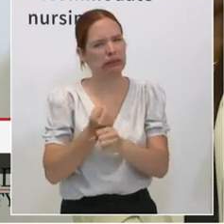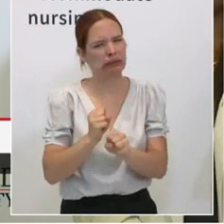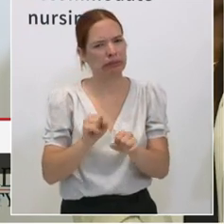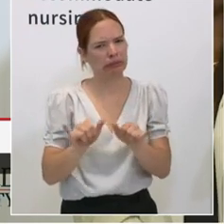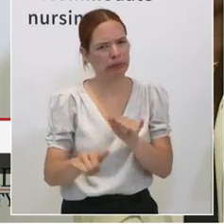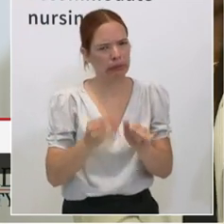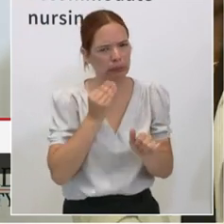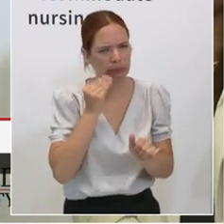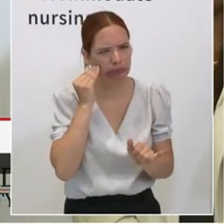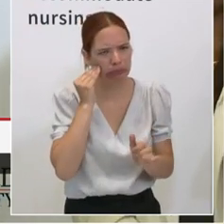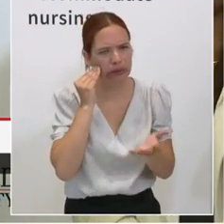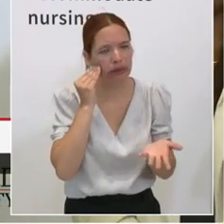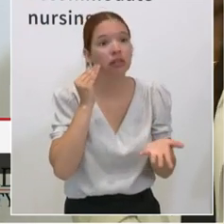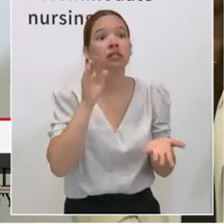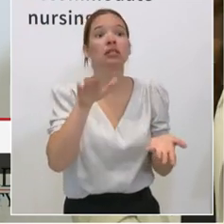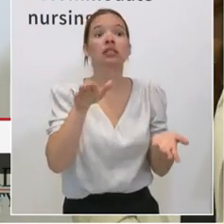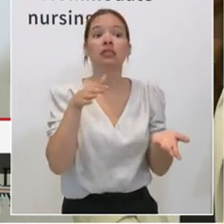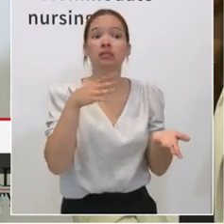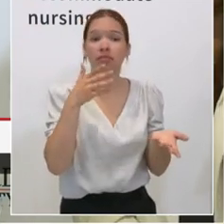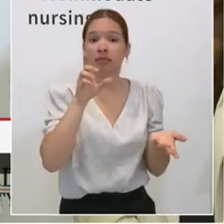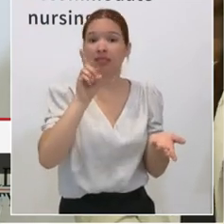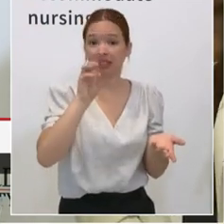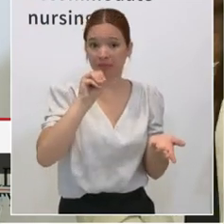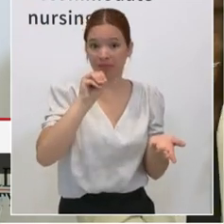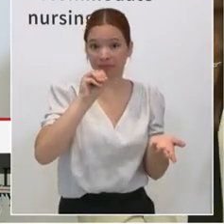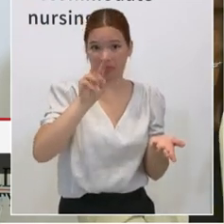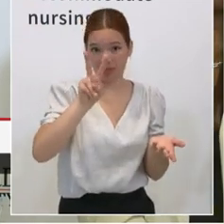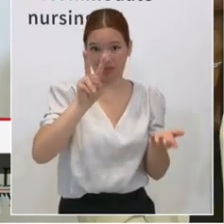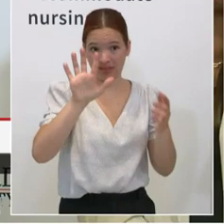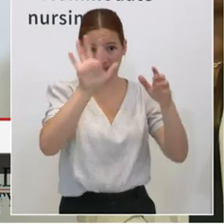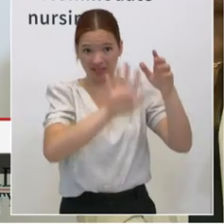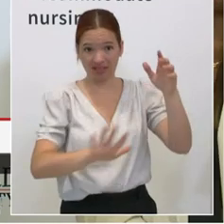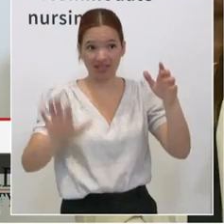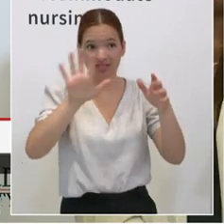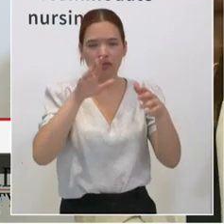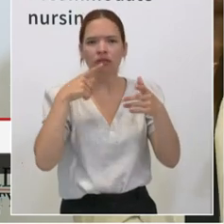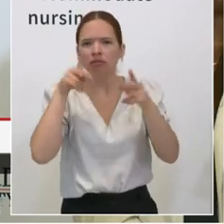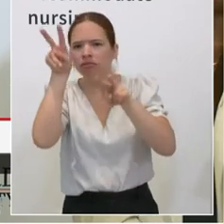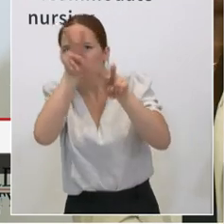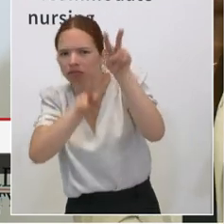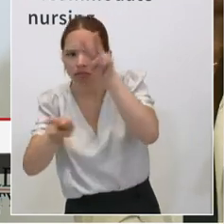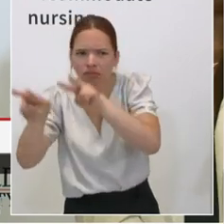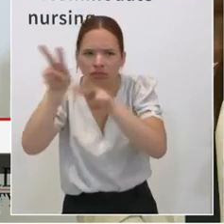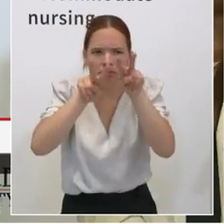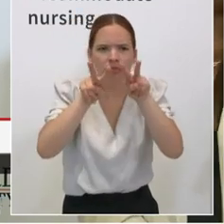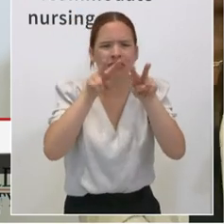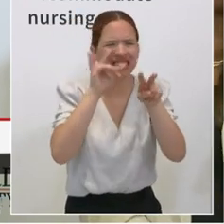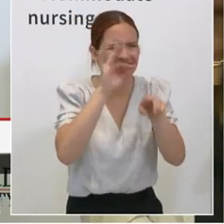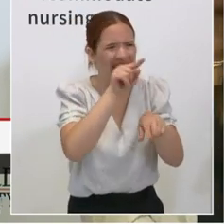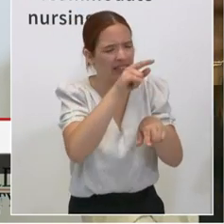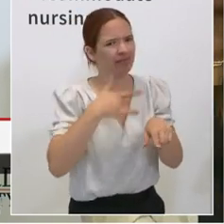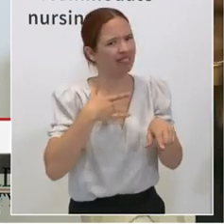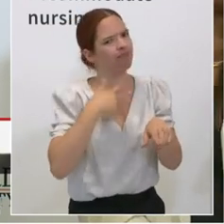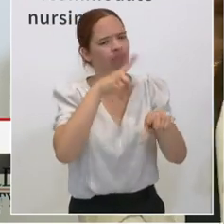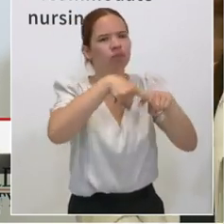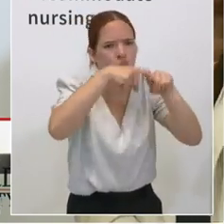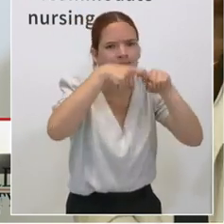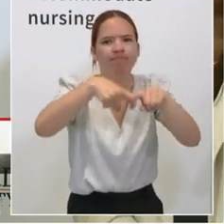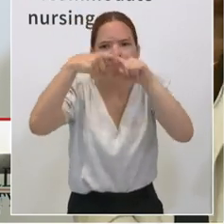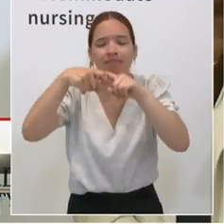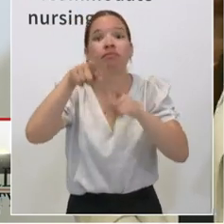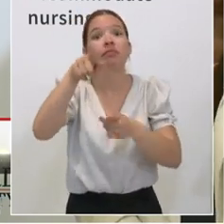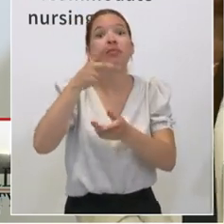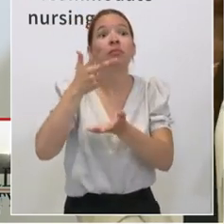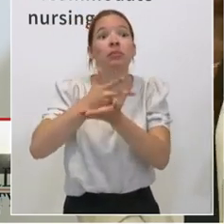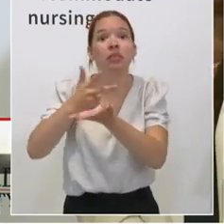station having services suspended, parking enforcement, crossing guards at schools will still be out. They'll be en masse.